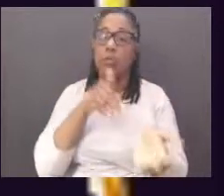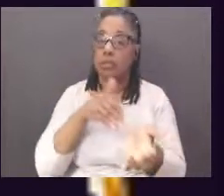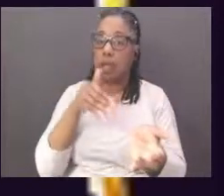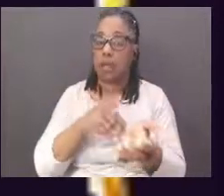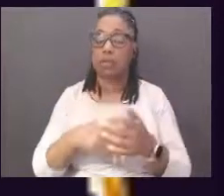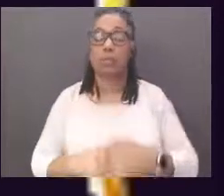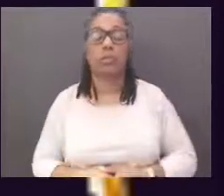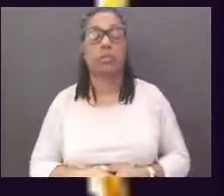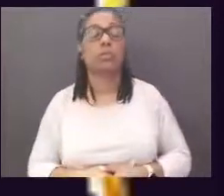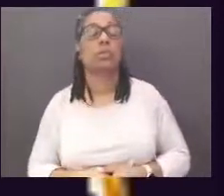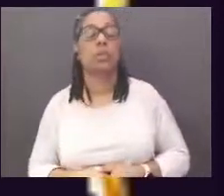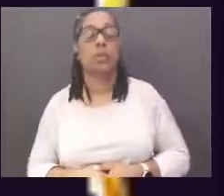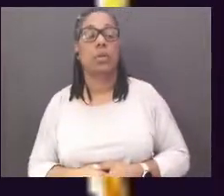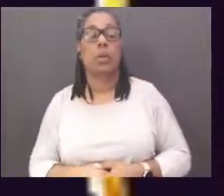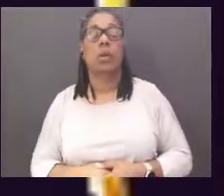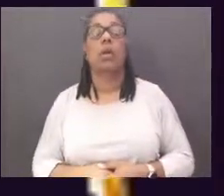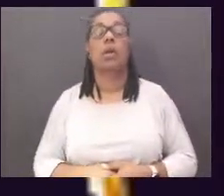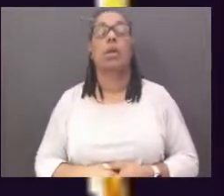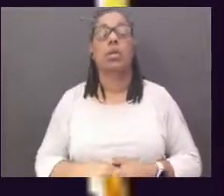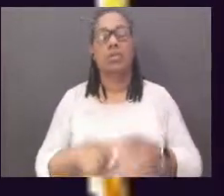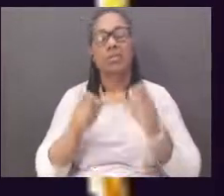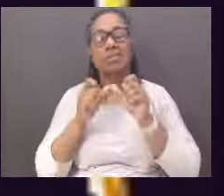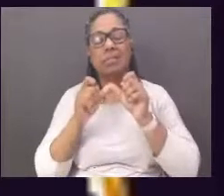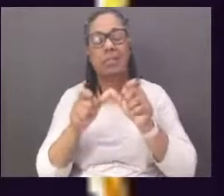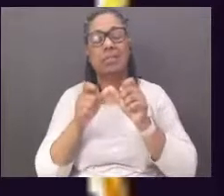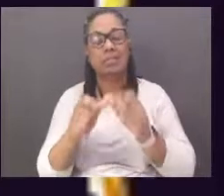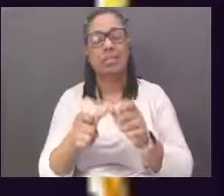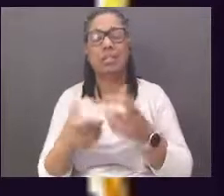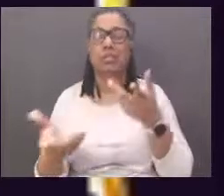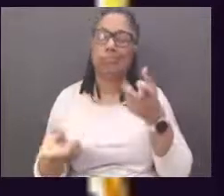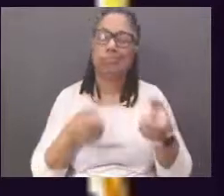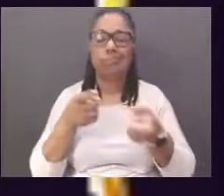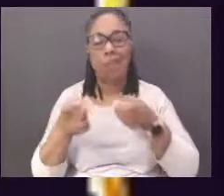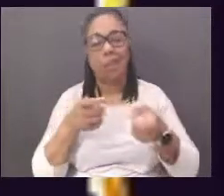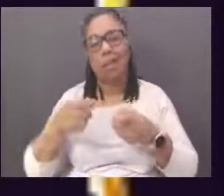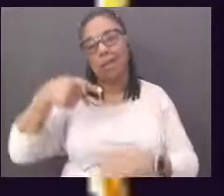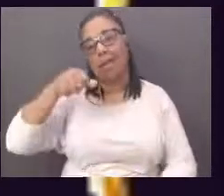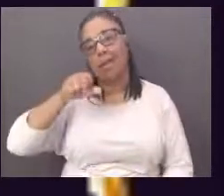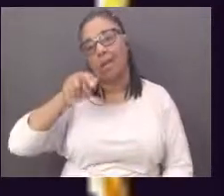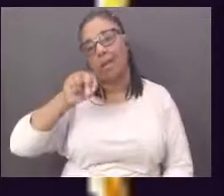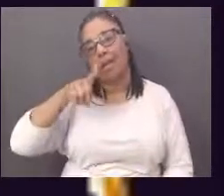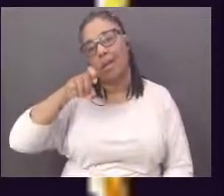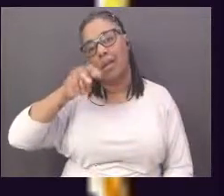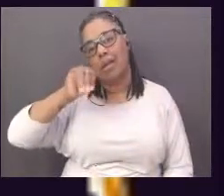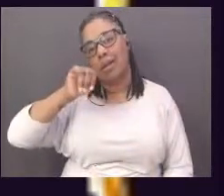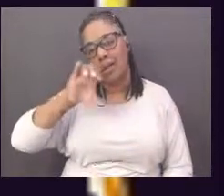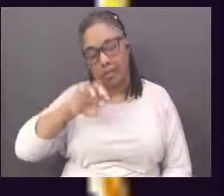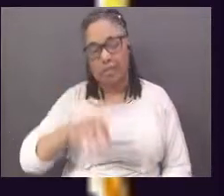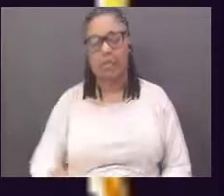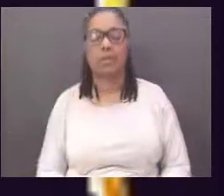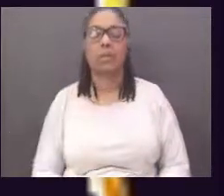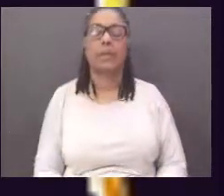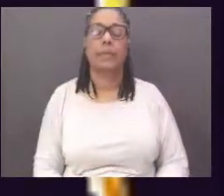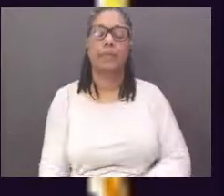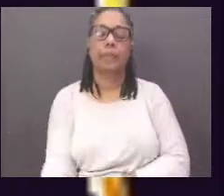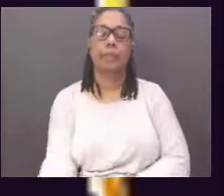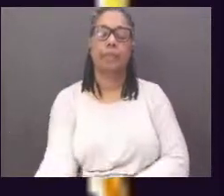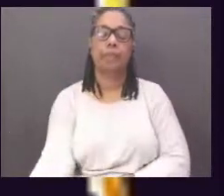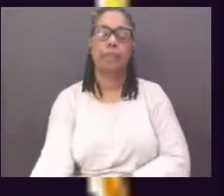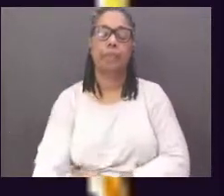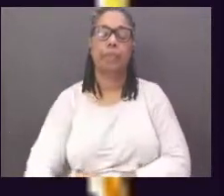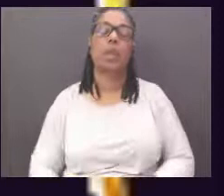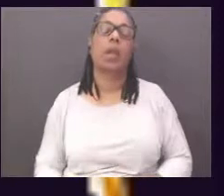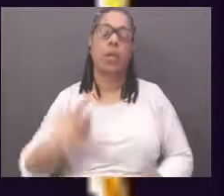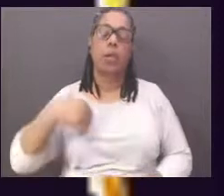dealt and continue to deal with the pandemic moving into endemic proportions, but we will continue to keep